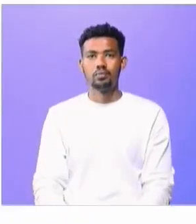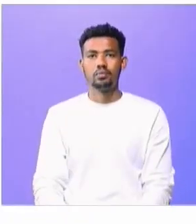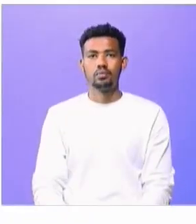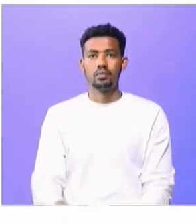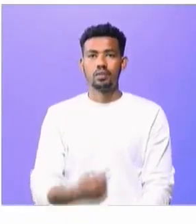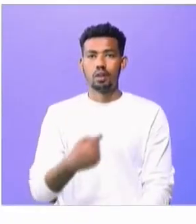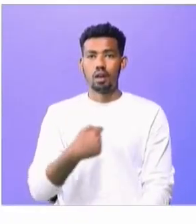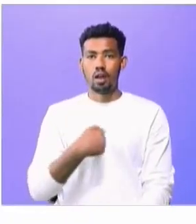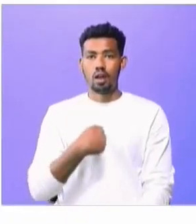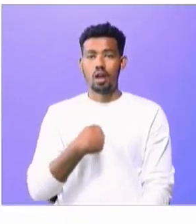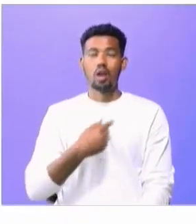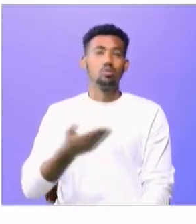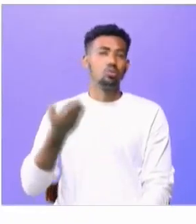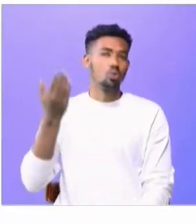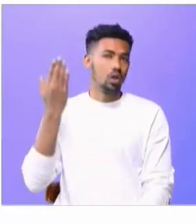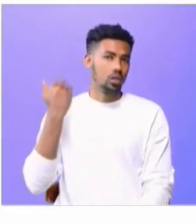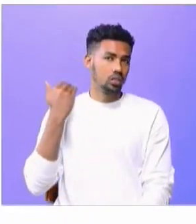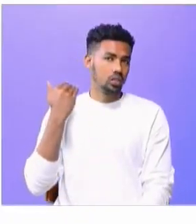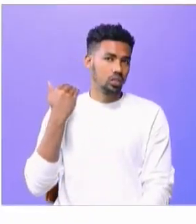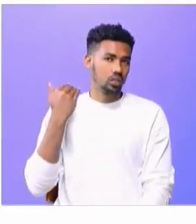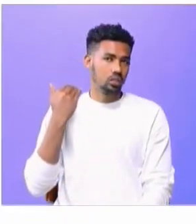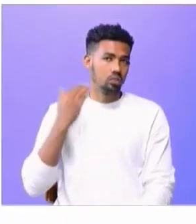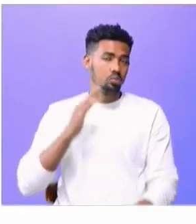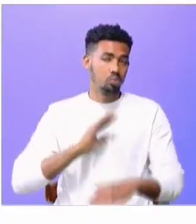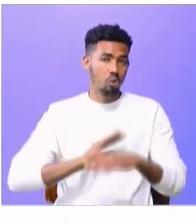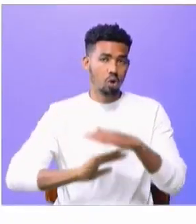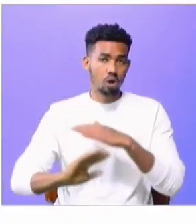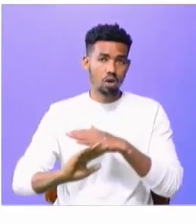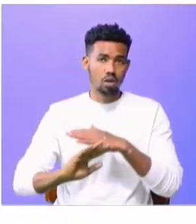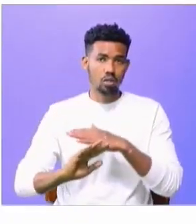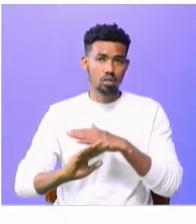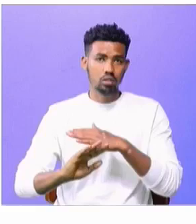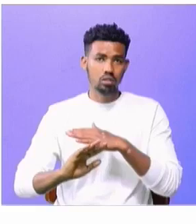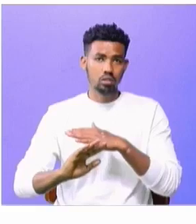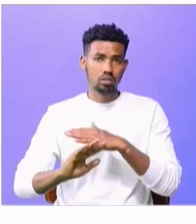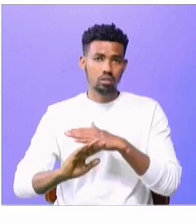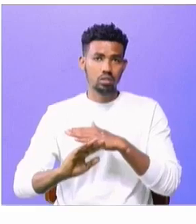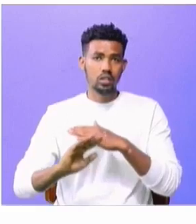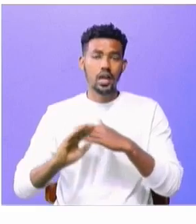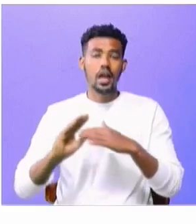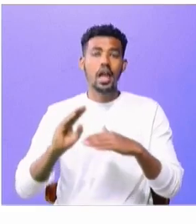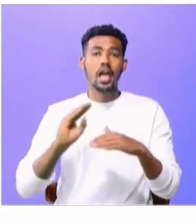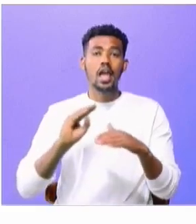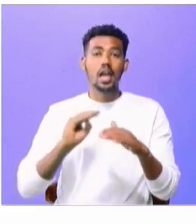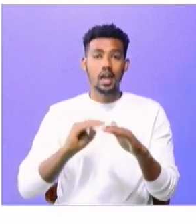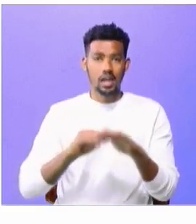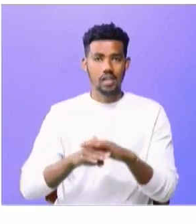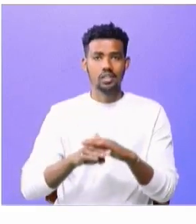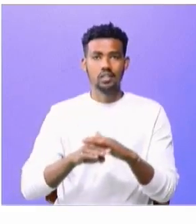I was born in